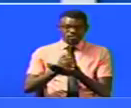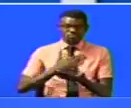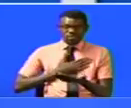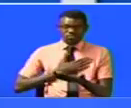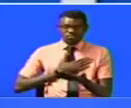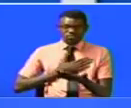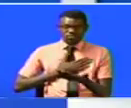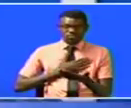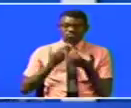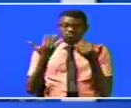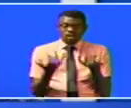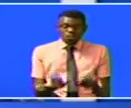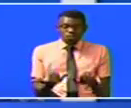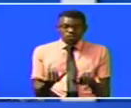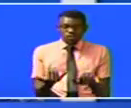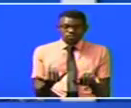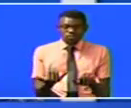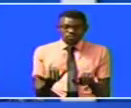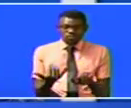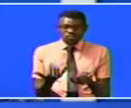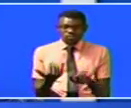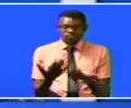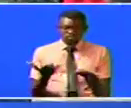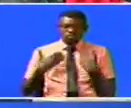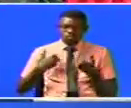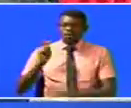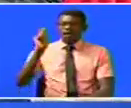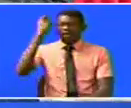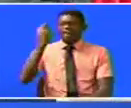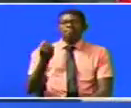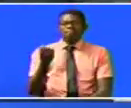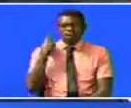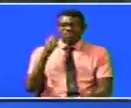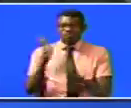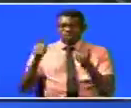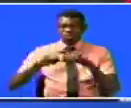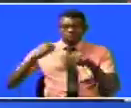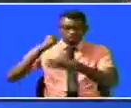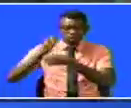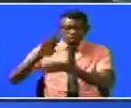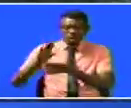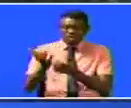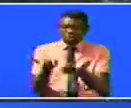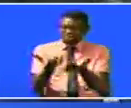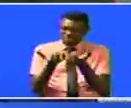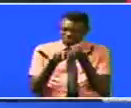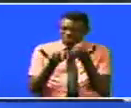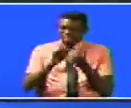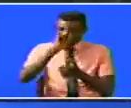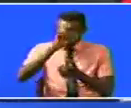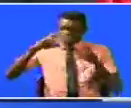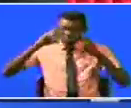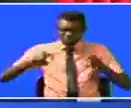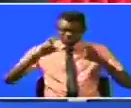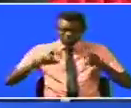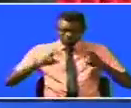is one which now resonates very much with the Kenyans. But for a job that demands a hawk-eyed scrutiny on financial